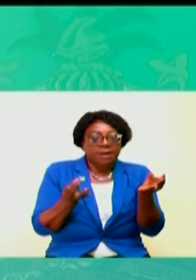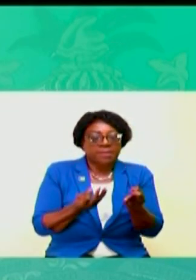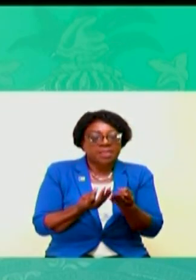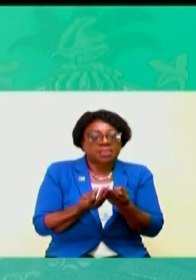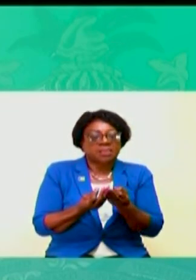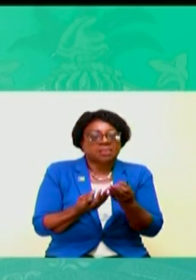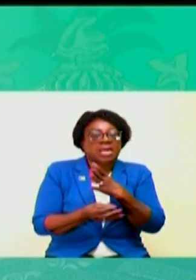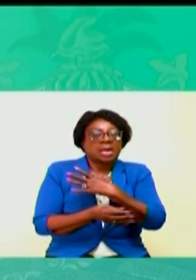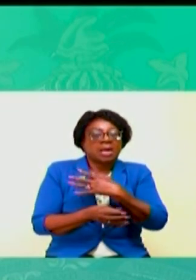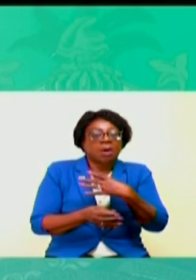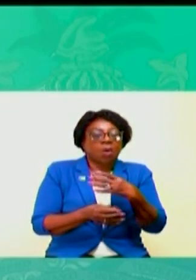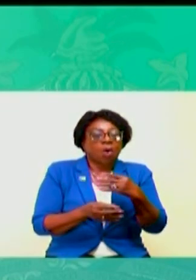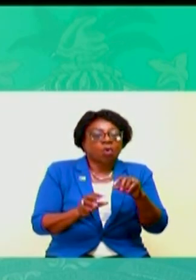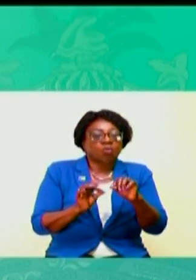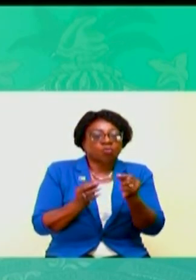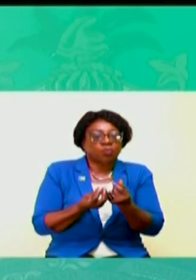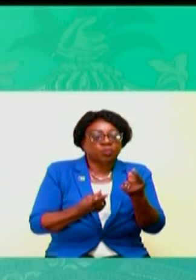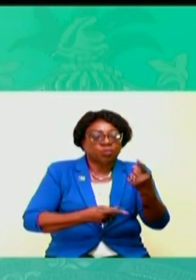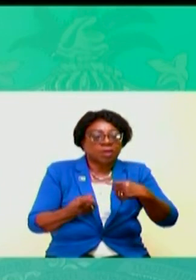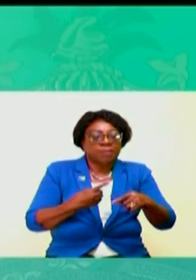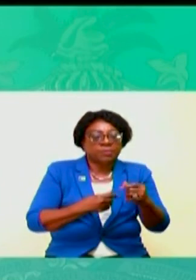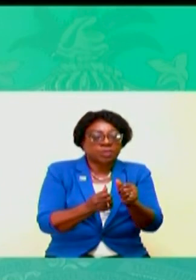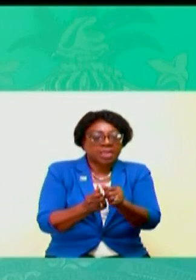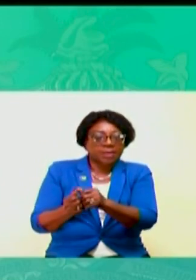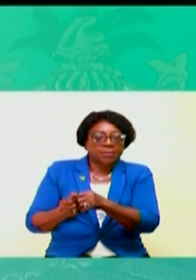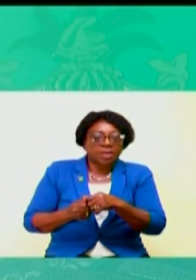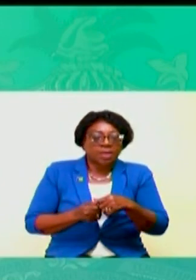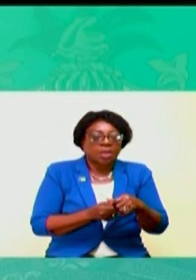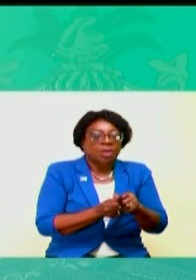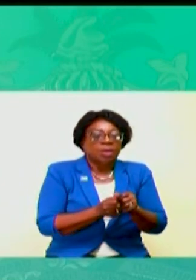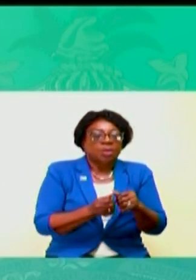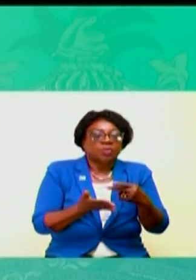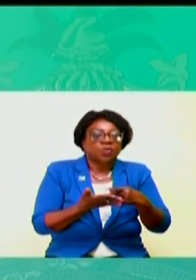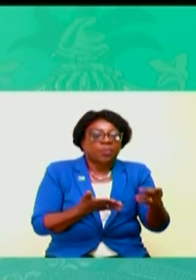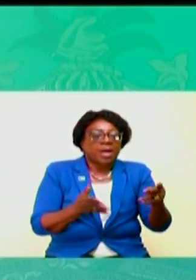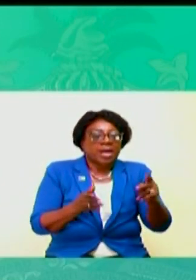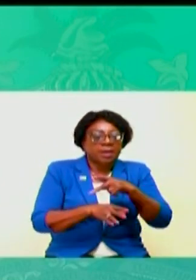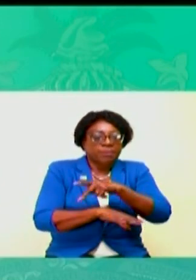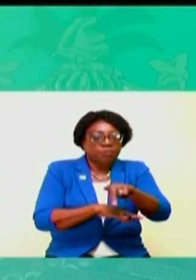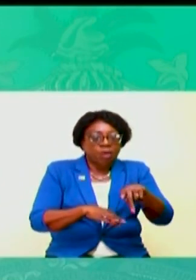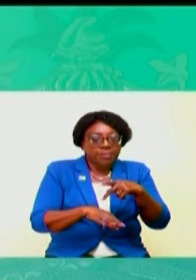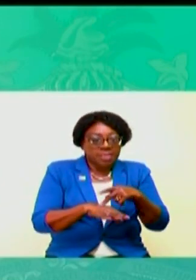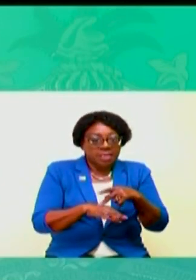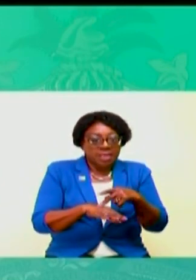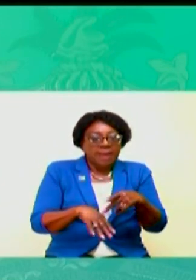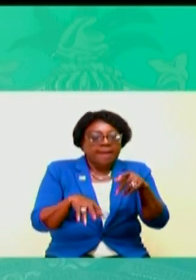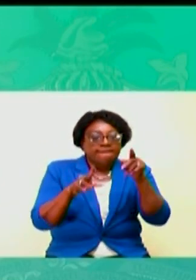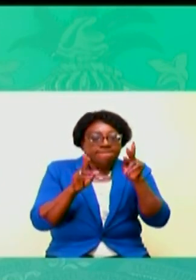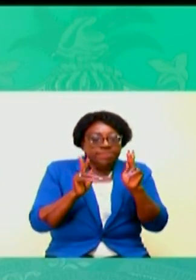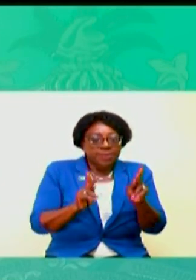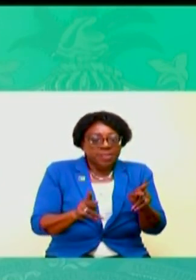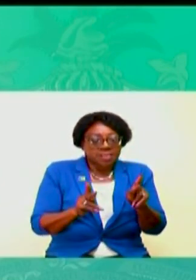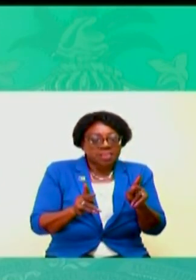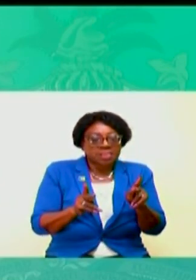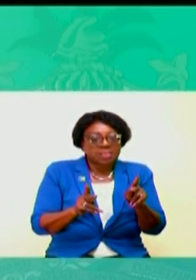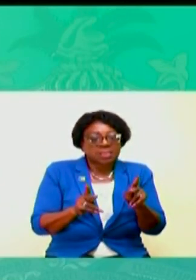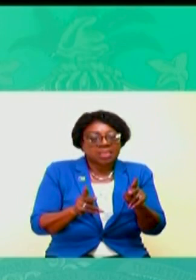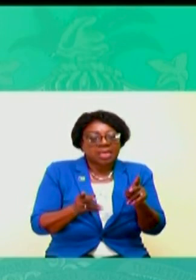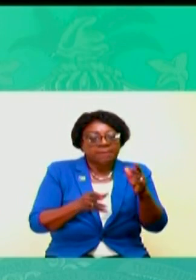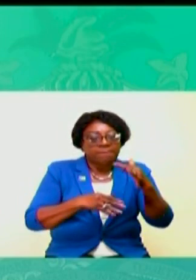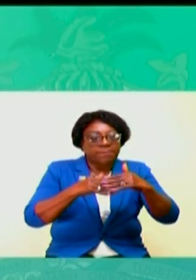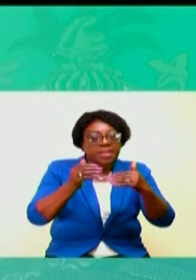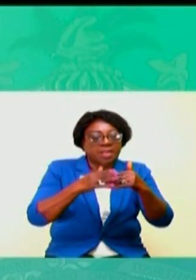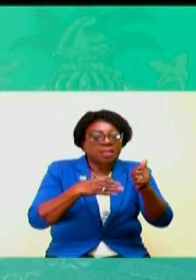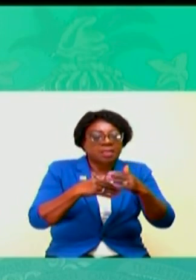or groups who come together to buy properties. Under this budget, persons can construct or buy duplexes